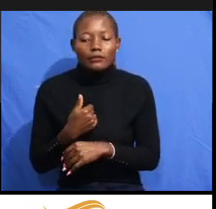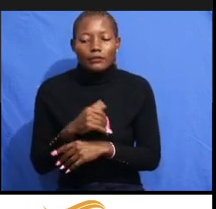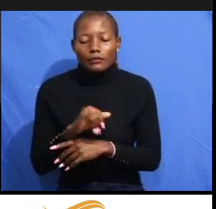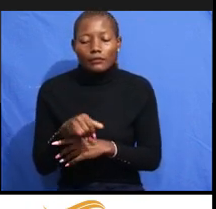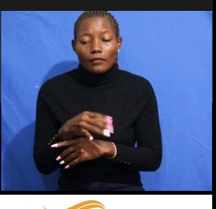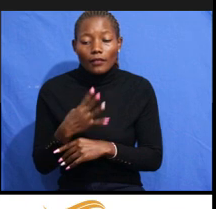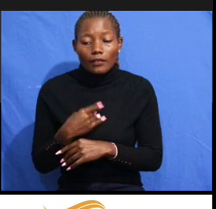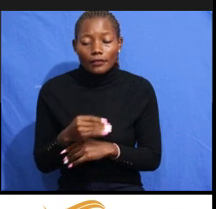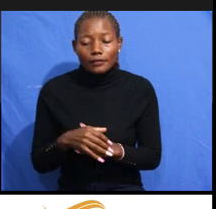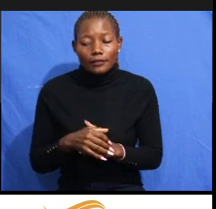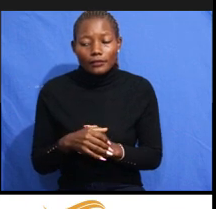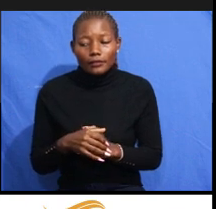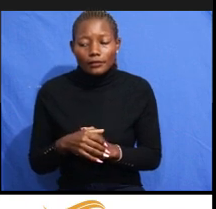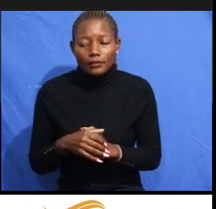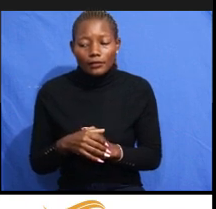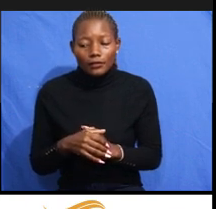wanted to